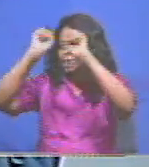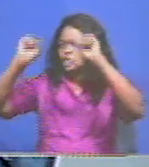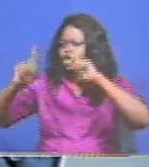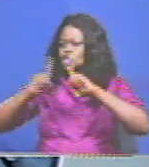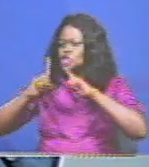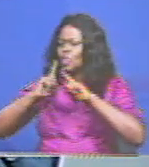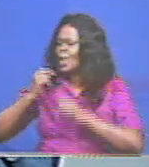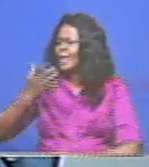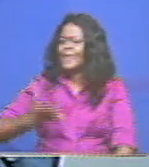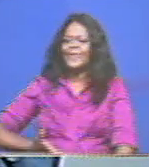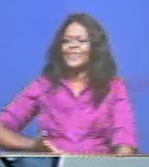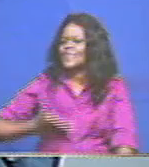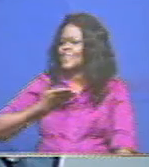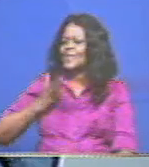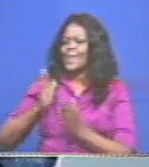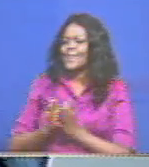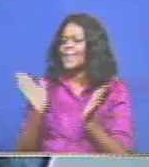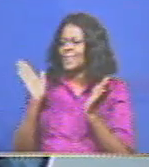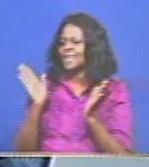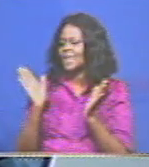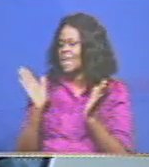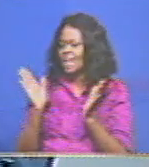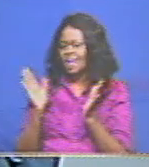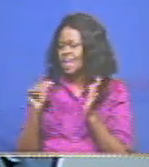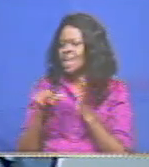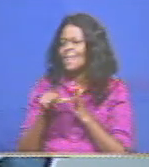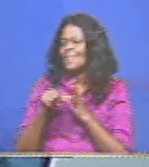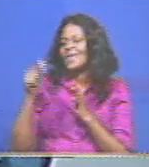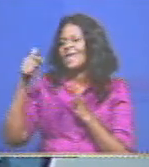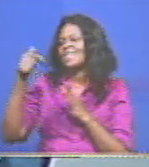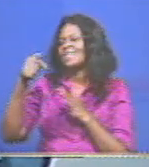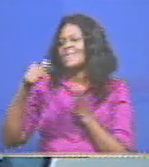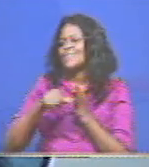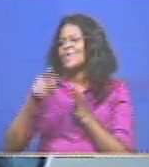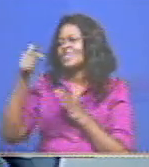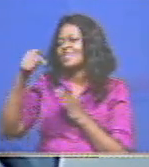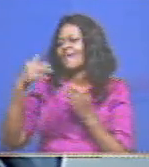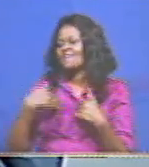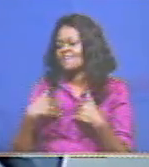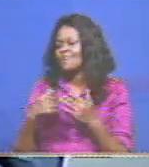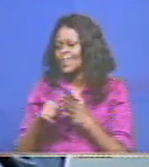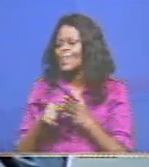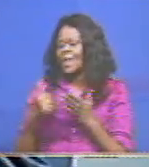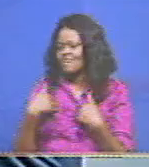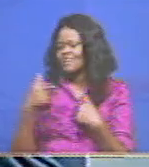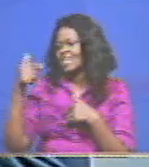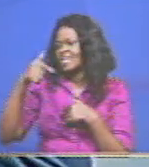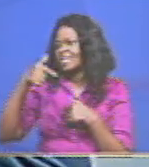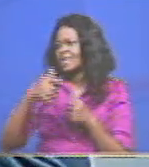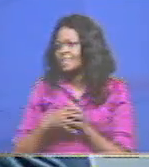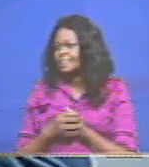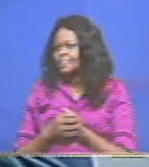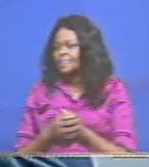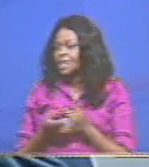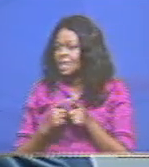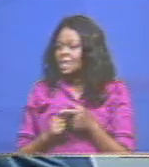such anger in public, yes, yes. it tells you something is being yes. disconnected. Indeed. And there is a problem. Yes. And let me tell you, one